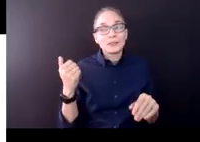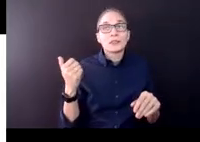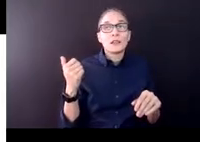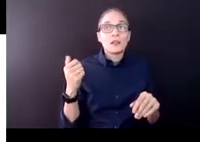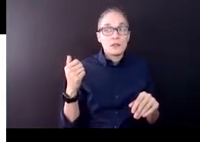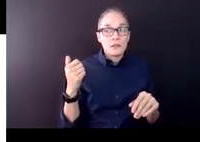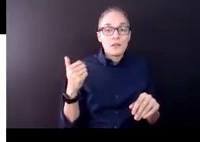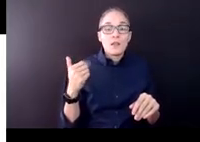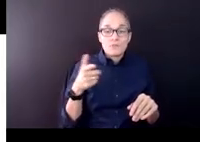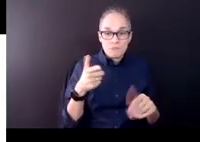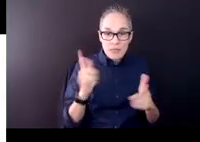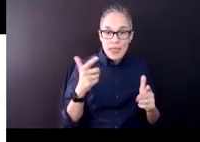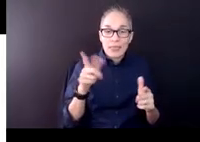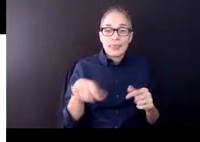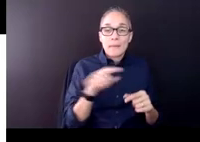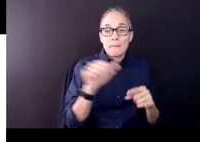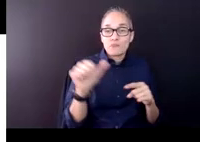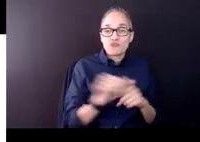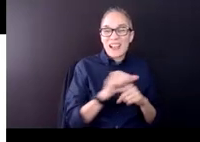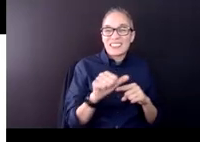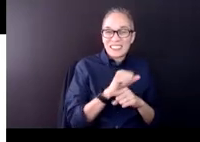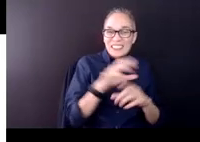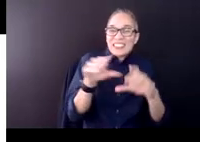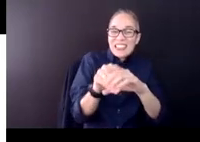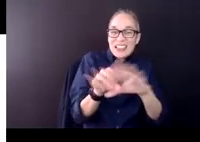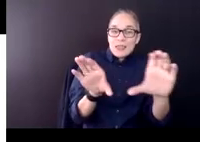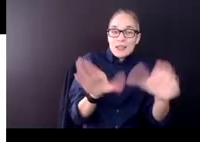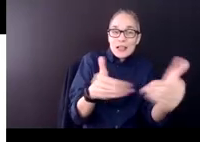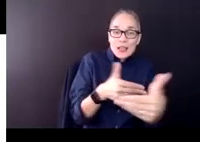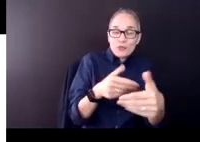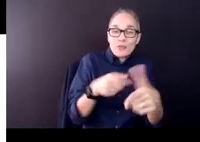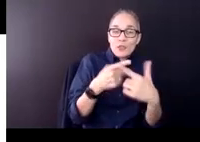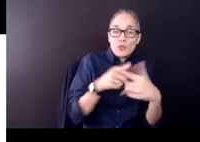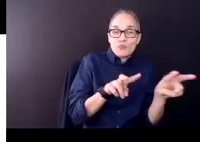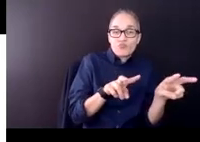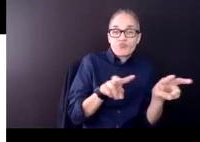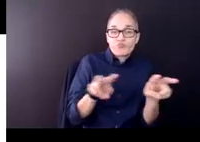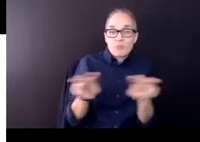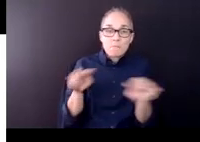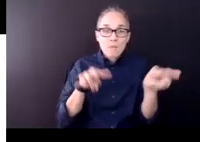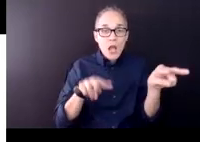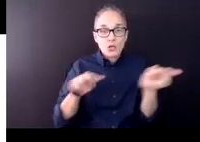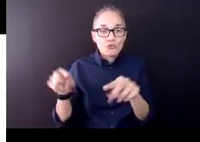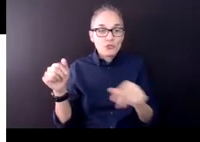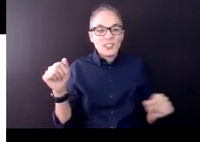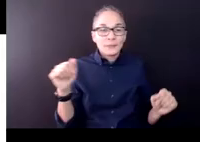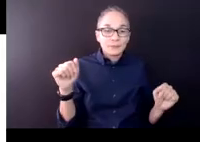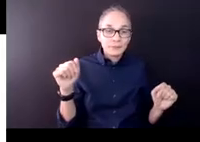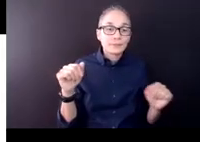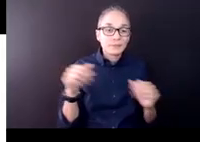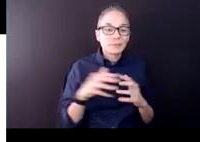them get that practice inside the classroom so you can obviously just check in with them and